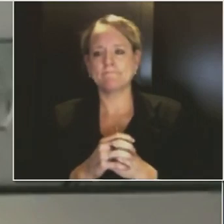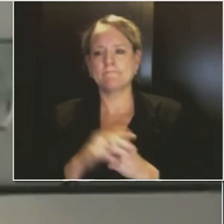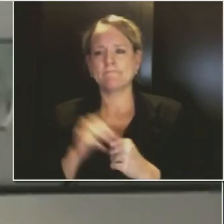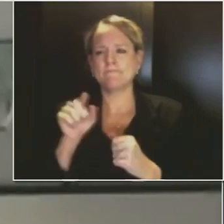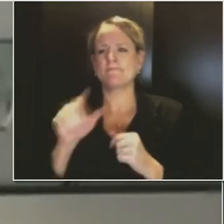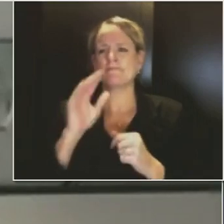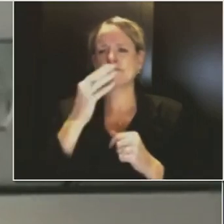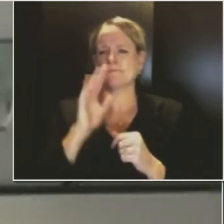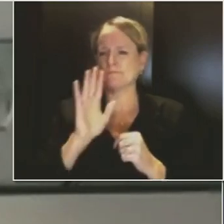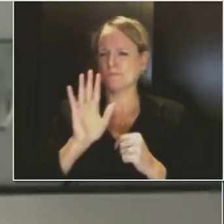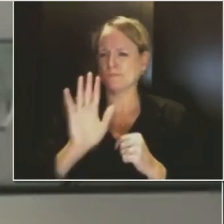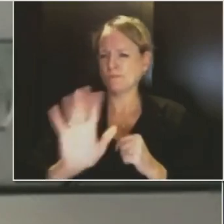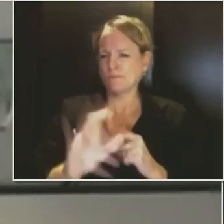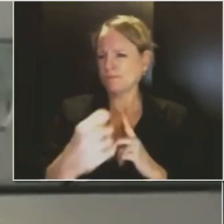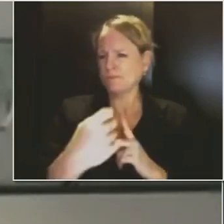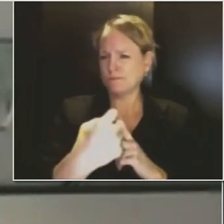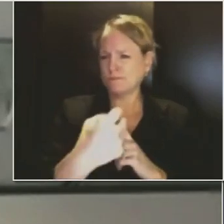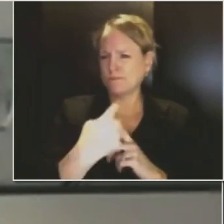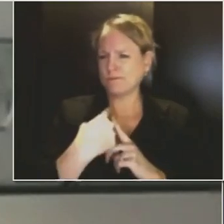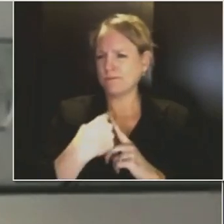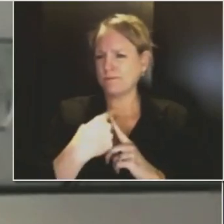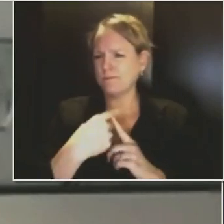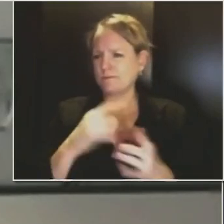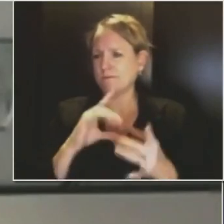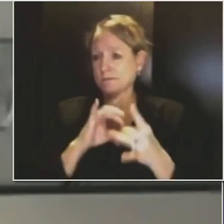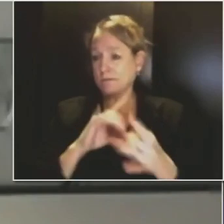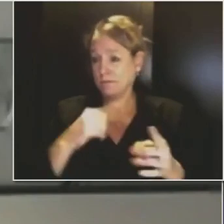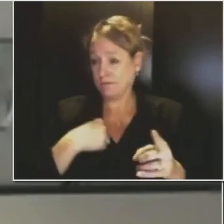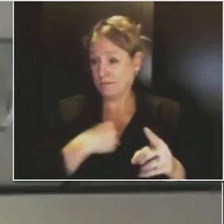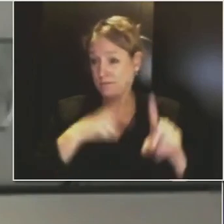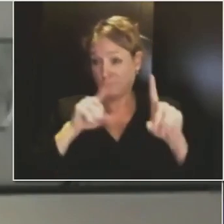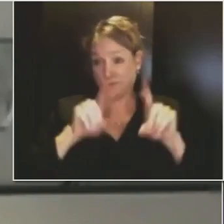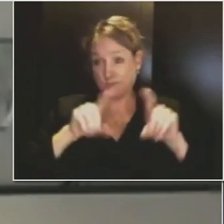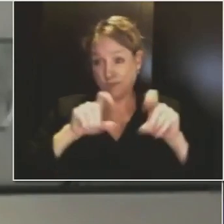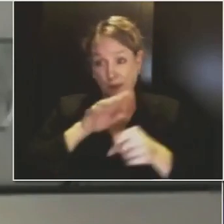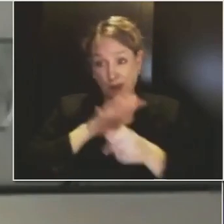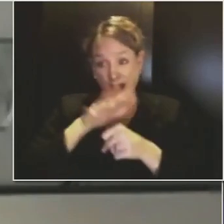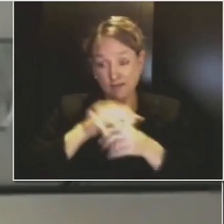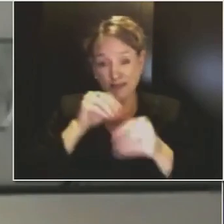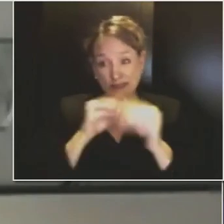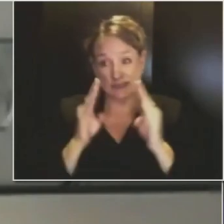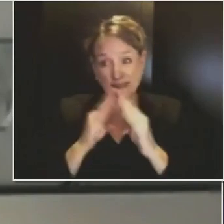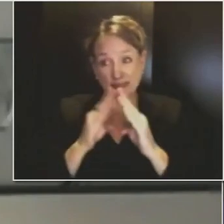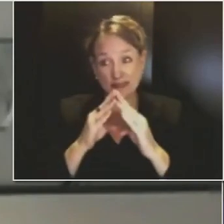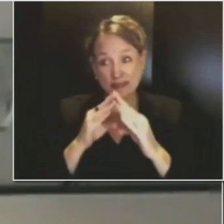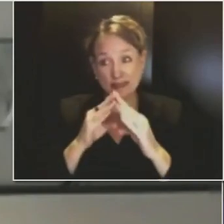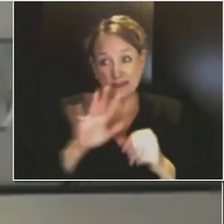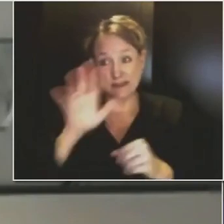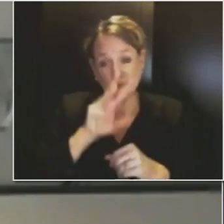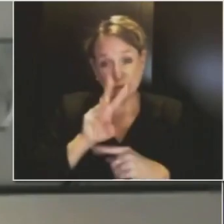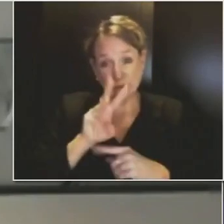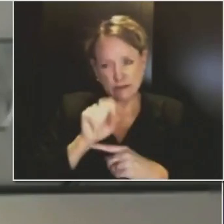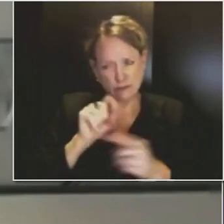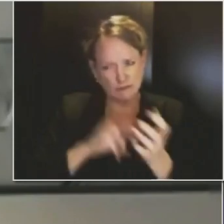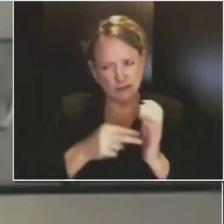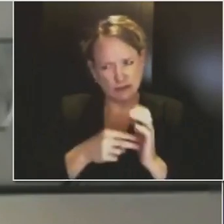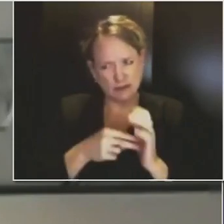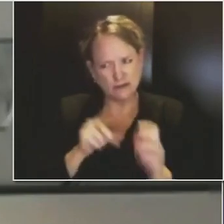of transmission occurring in the state that doesn't get tested. People can go without getting symptoms. And we know